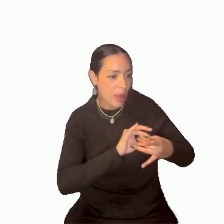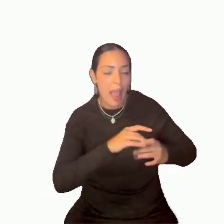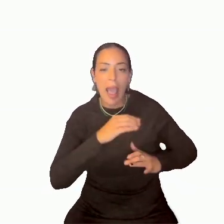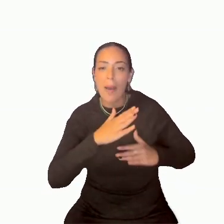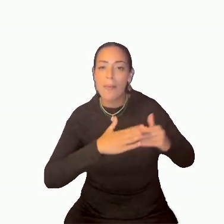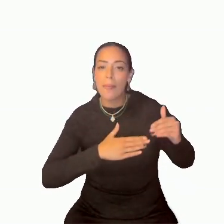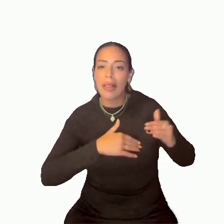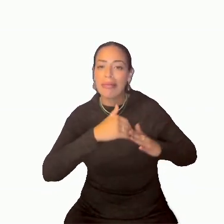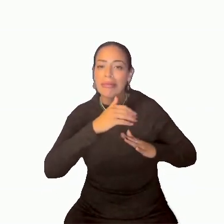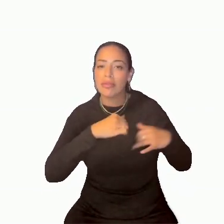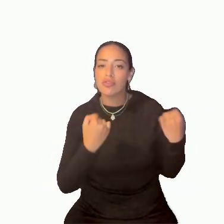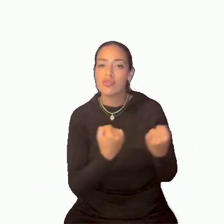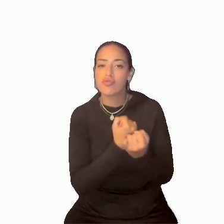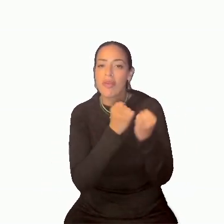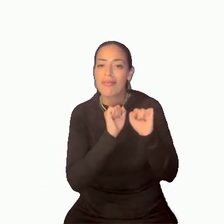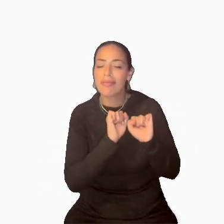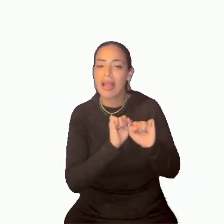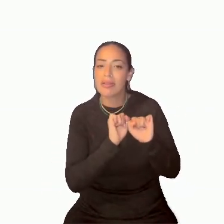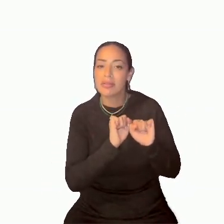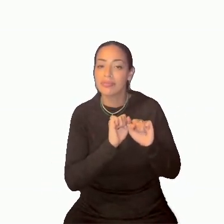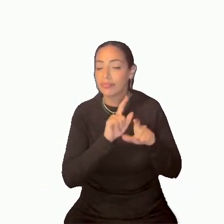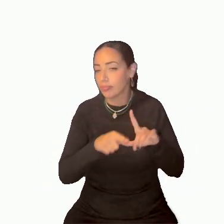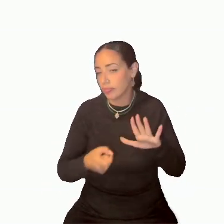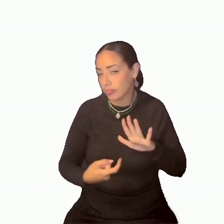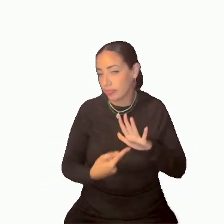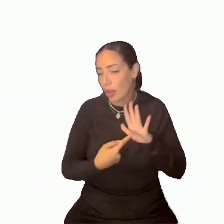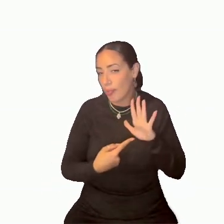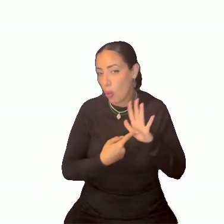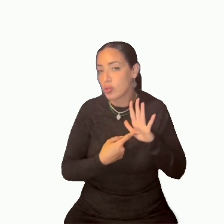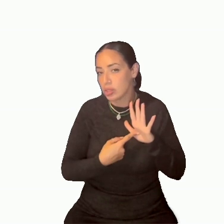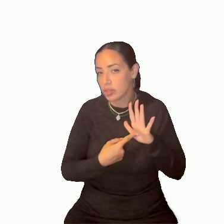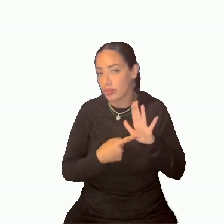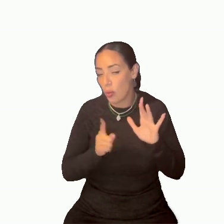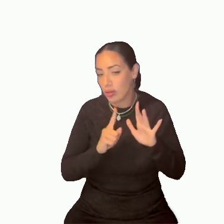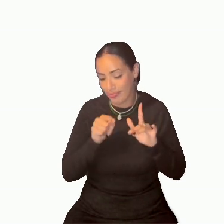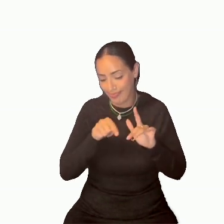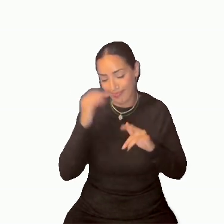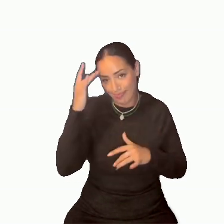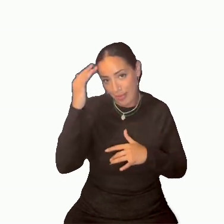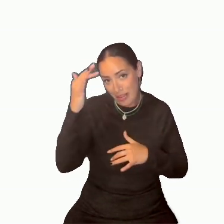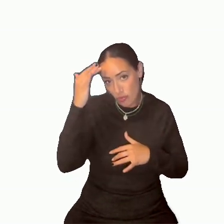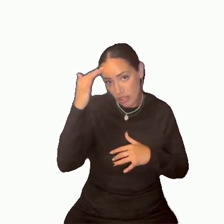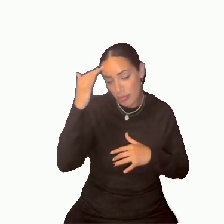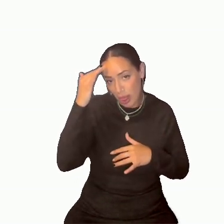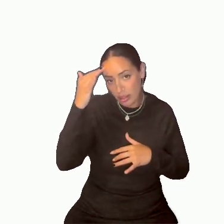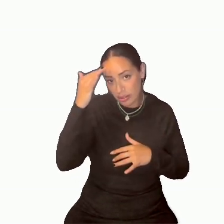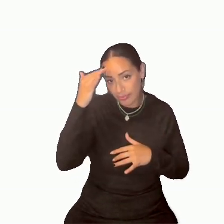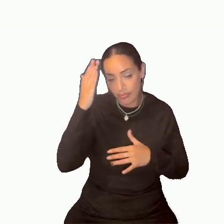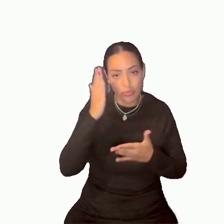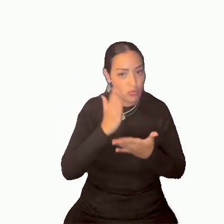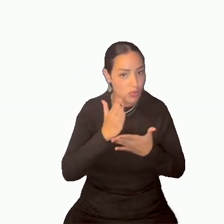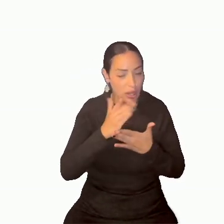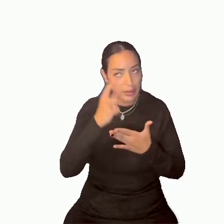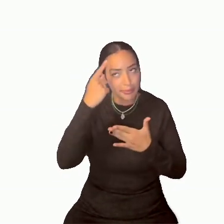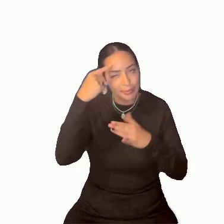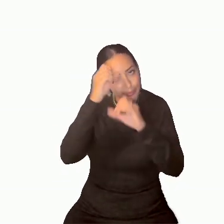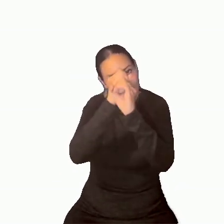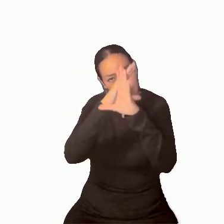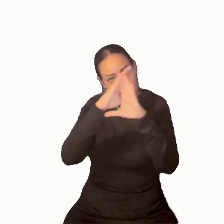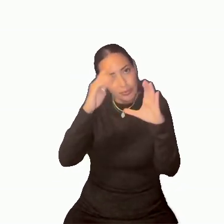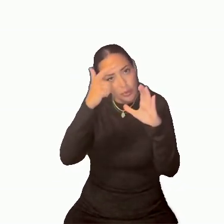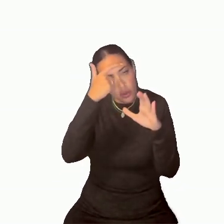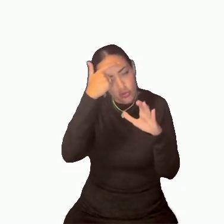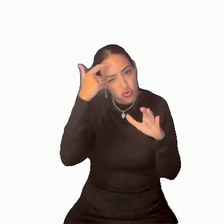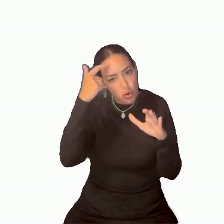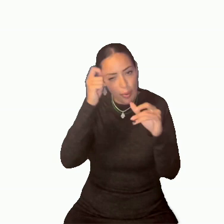strengths. Perhaps one of the most important aspects to emphasise here, though, is that these principles, and indeed the very idea of a